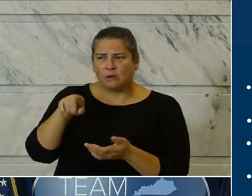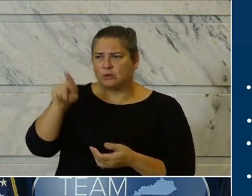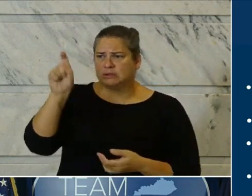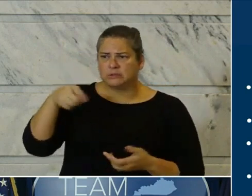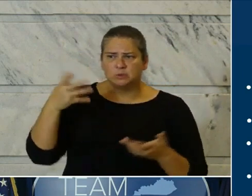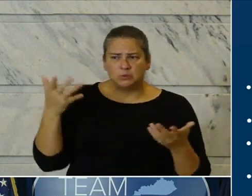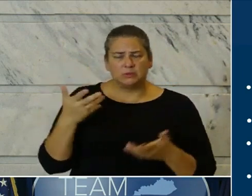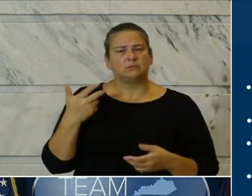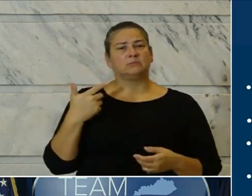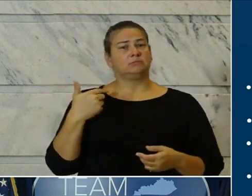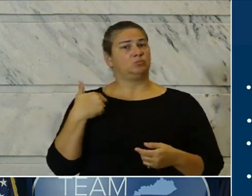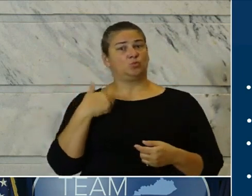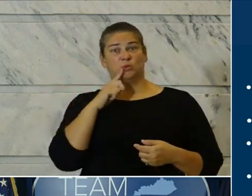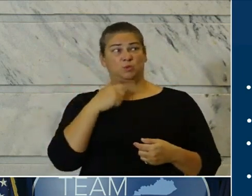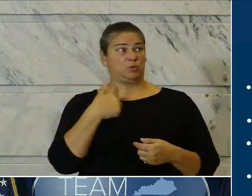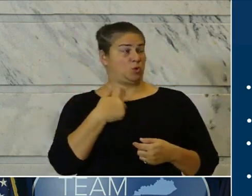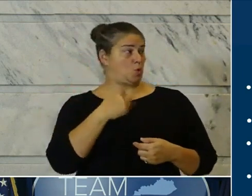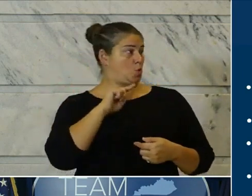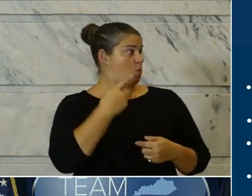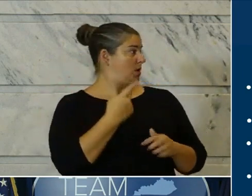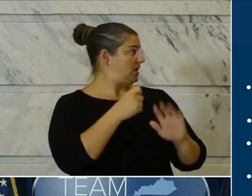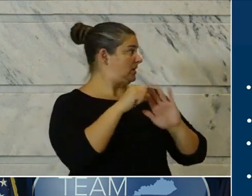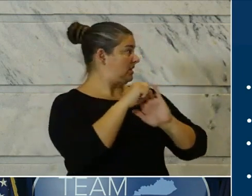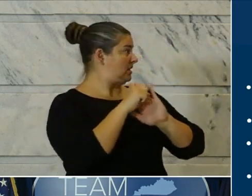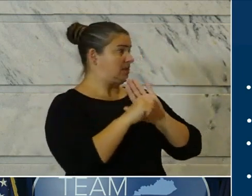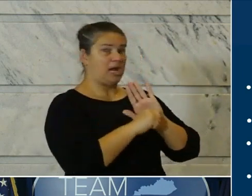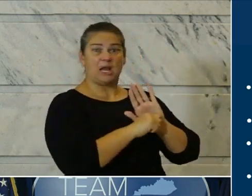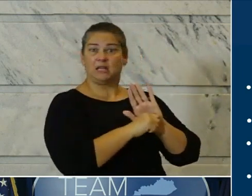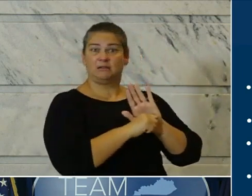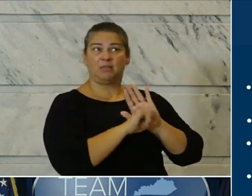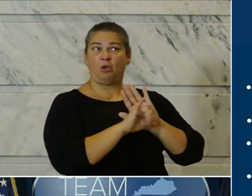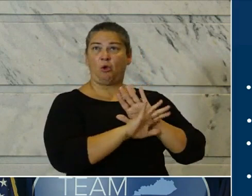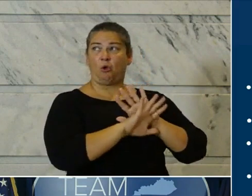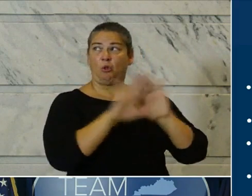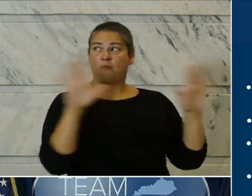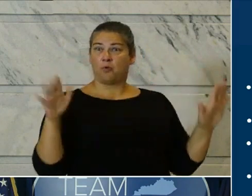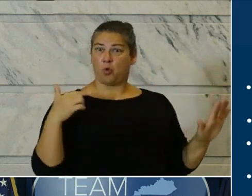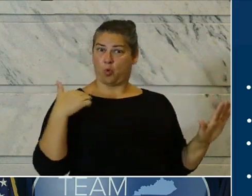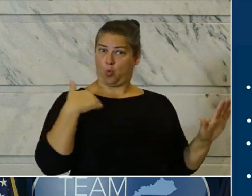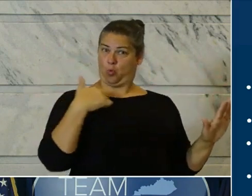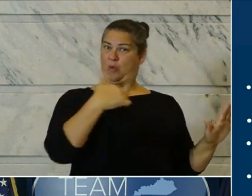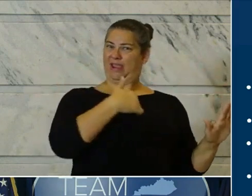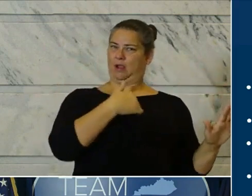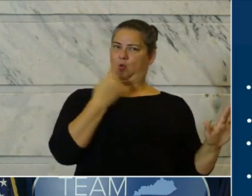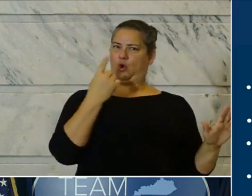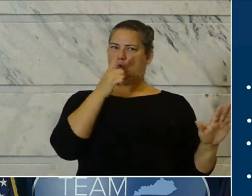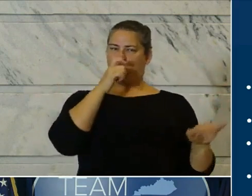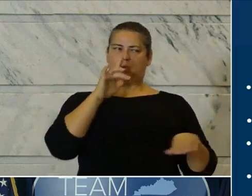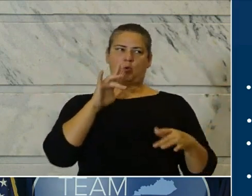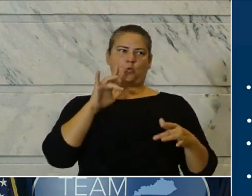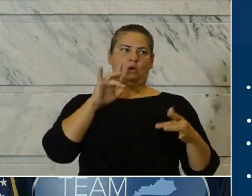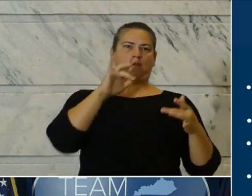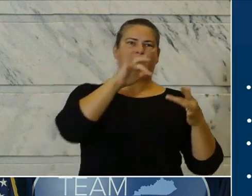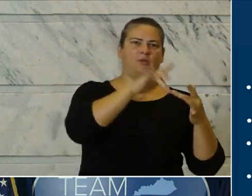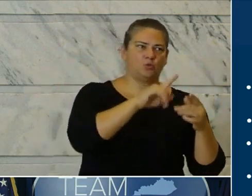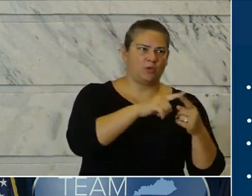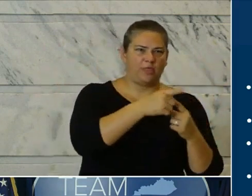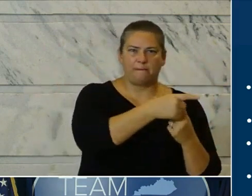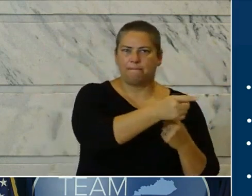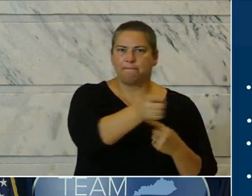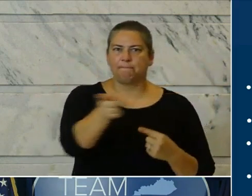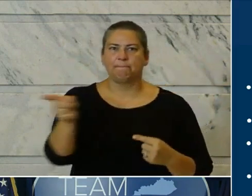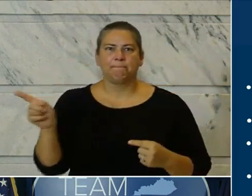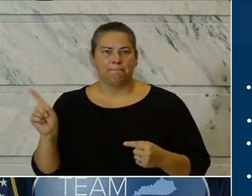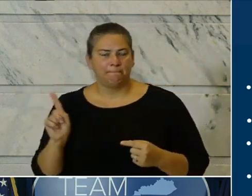that I know of that have proactively reached out to those folks who have had to get unemployment benefits.